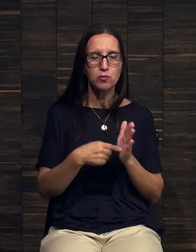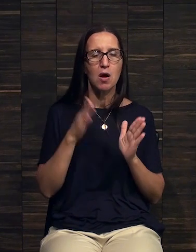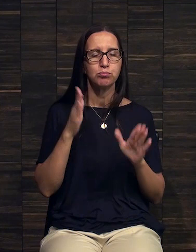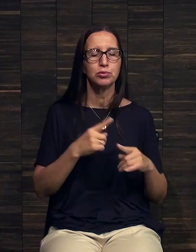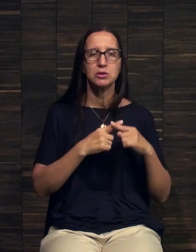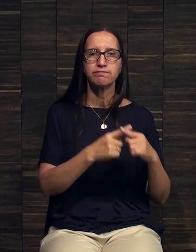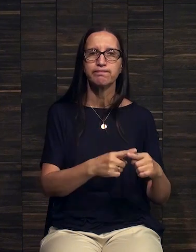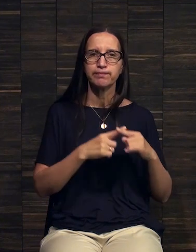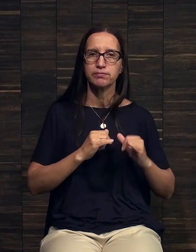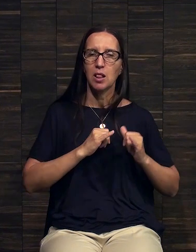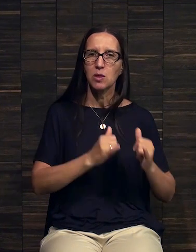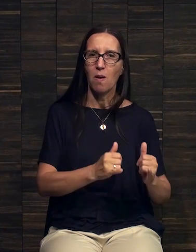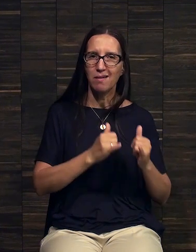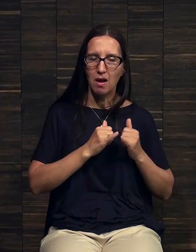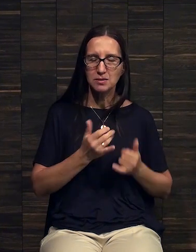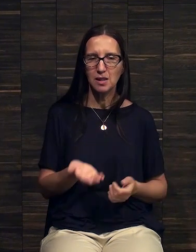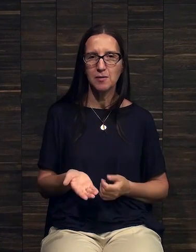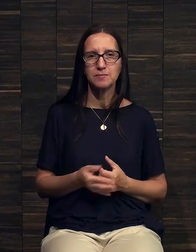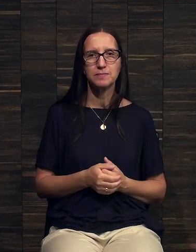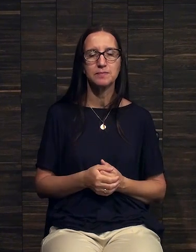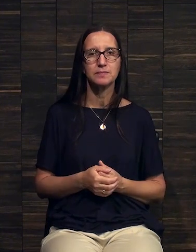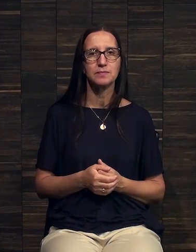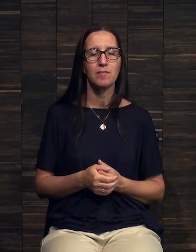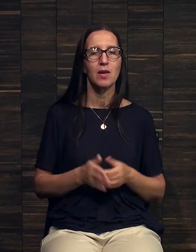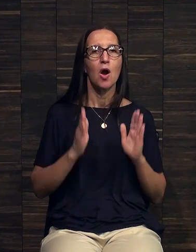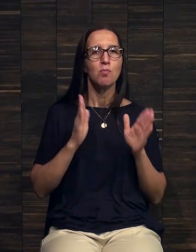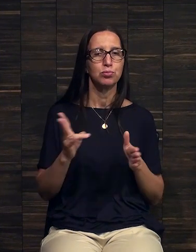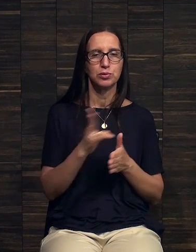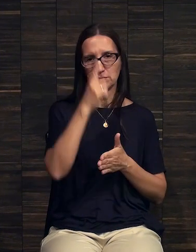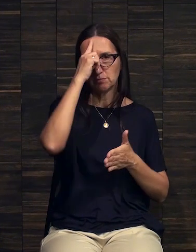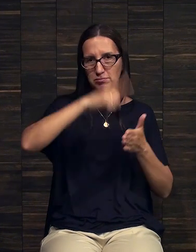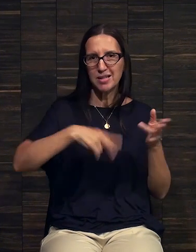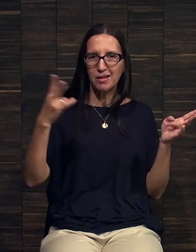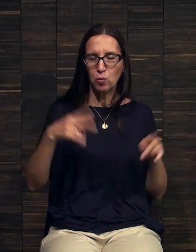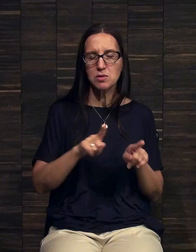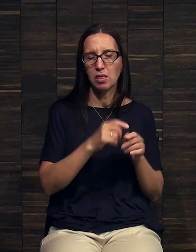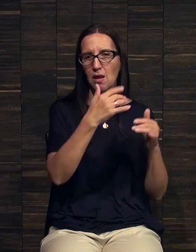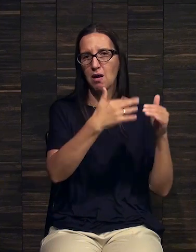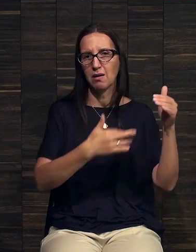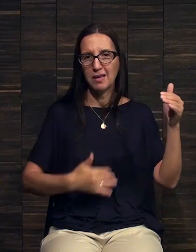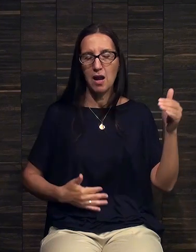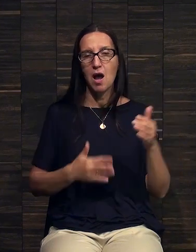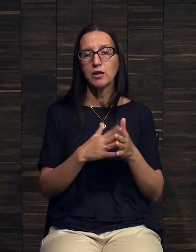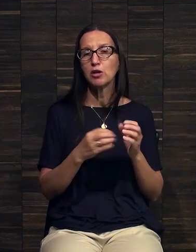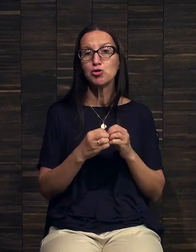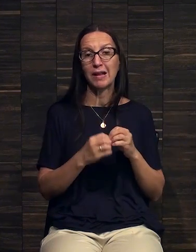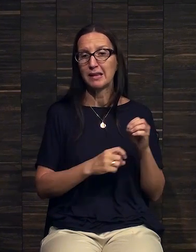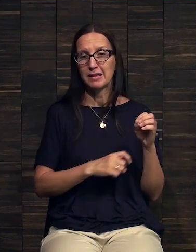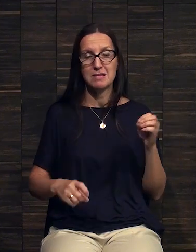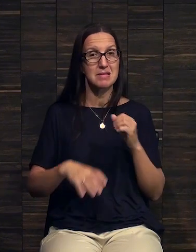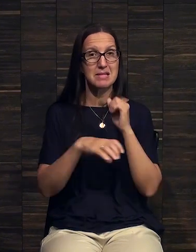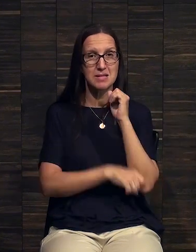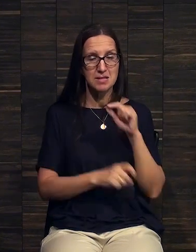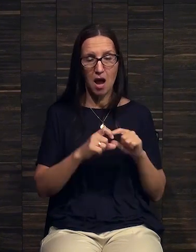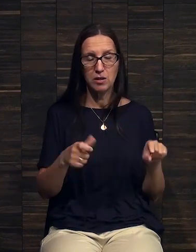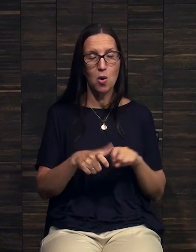monitor the global movements, be tolerant, be religious, and etc., etc. And